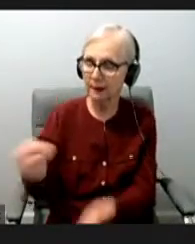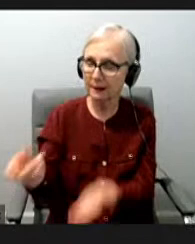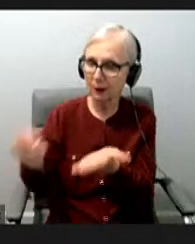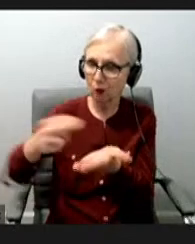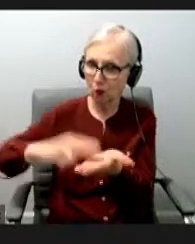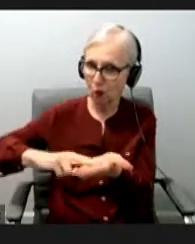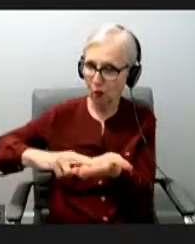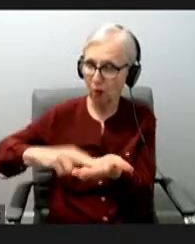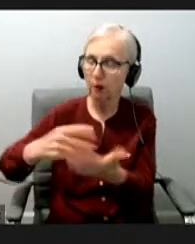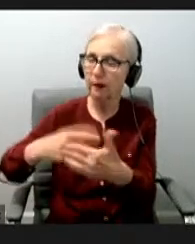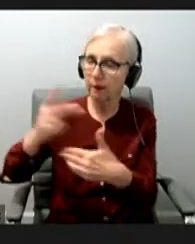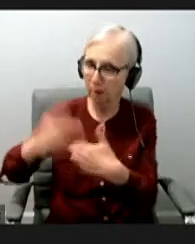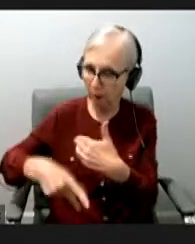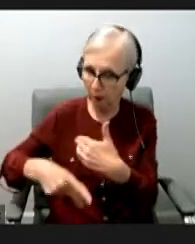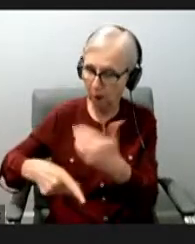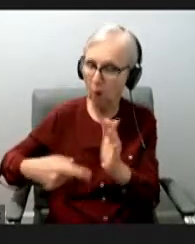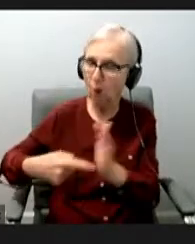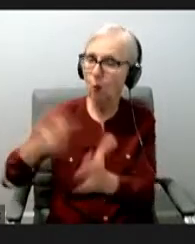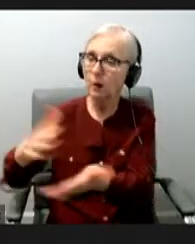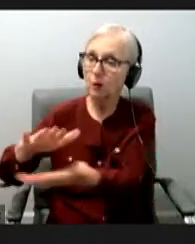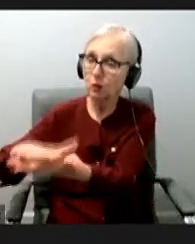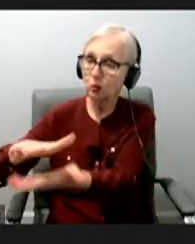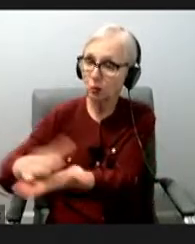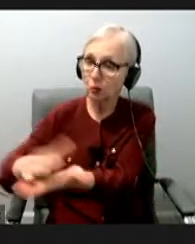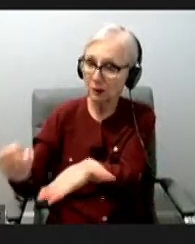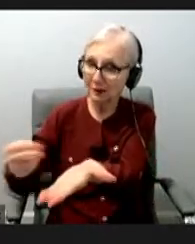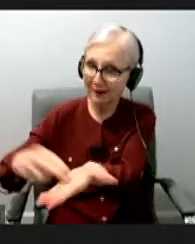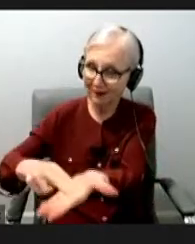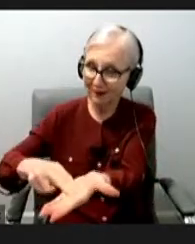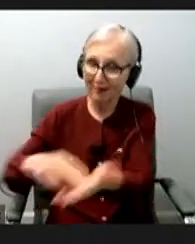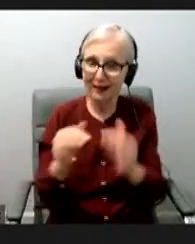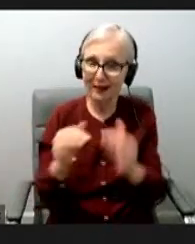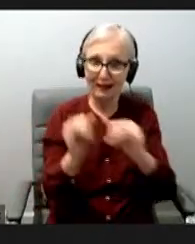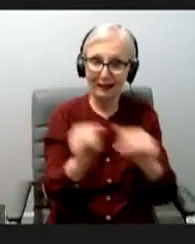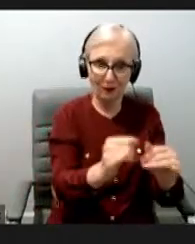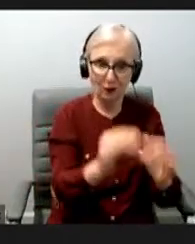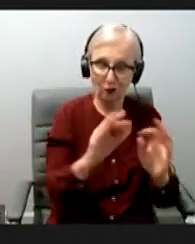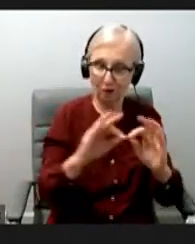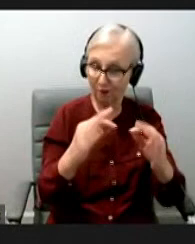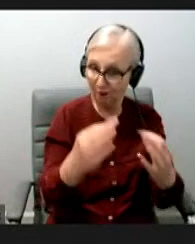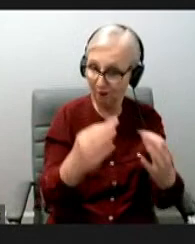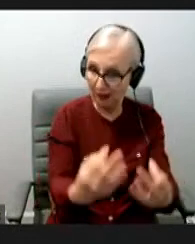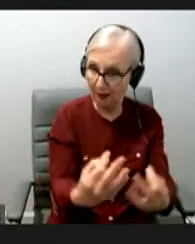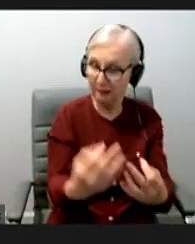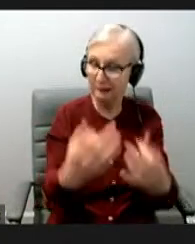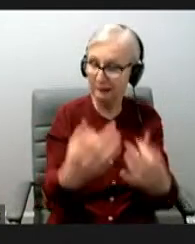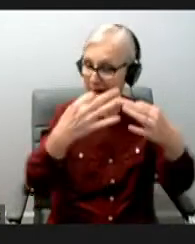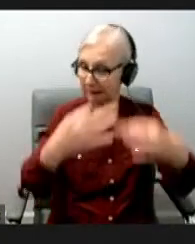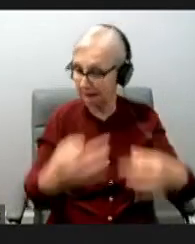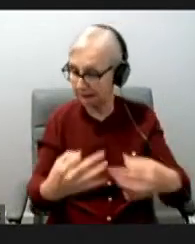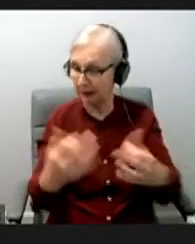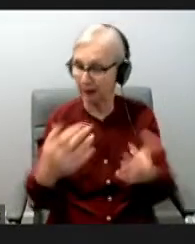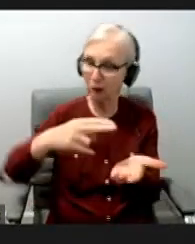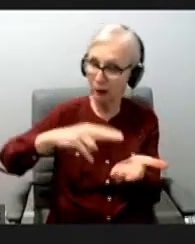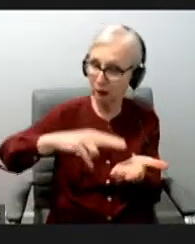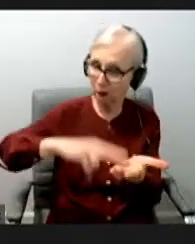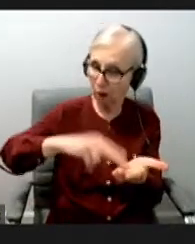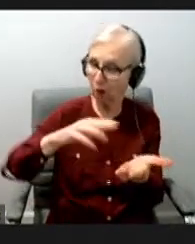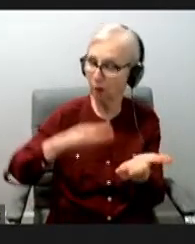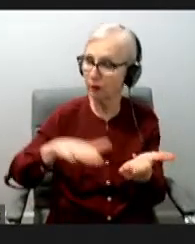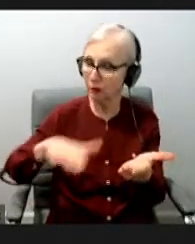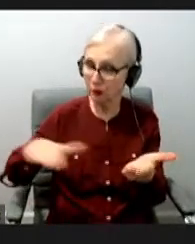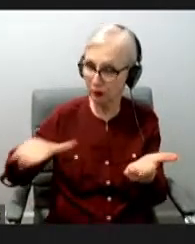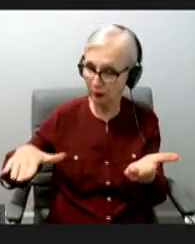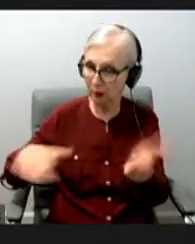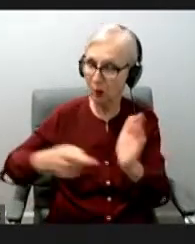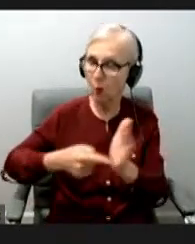program. And then once the school is enrolled, individual families make the decision to enroll their children. It's